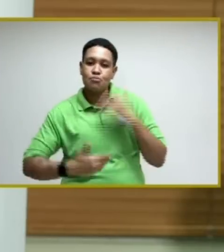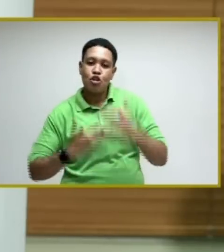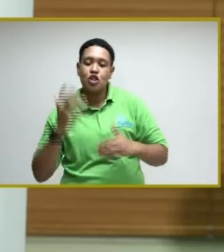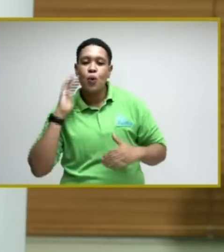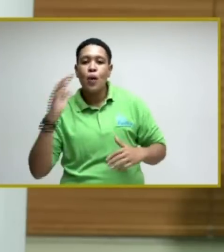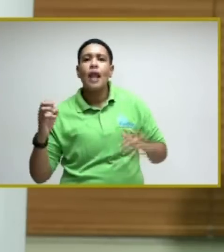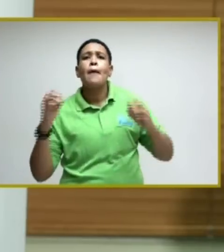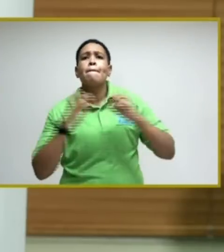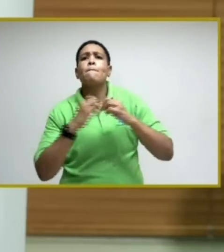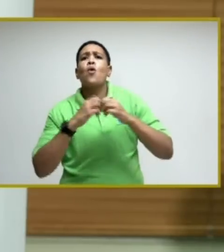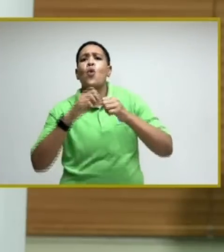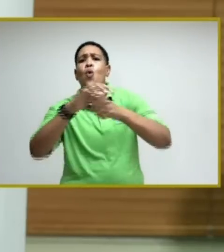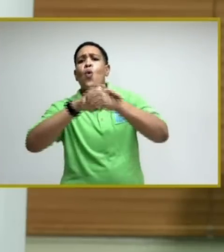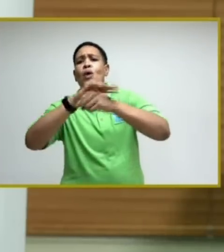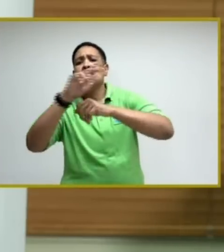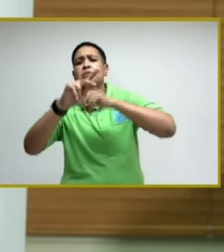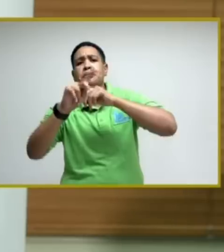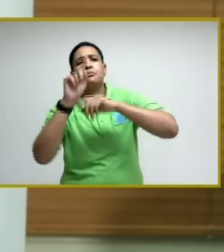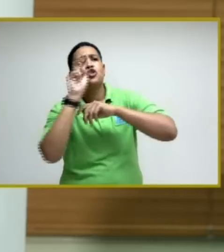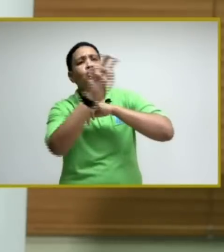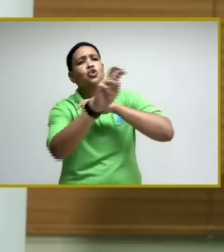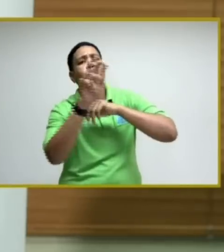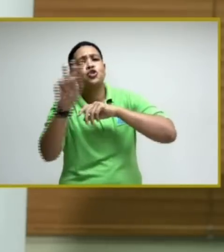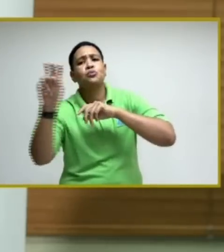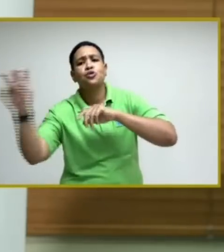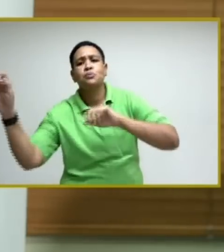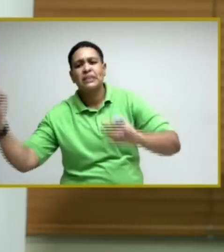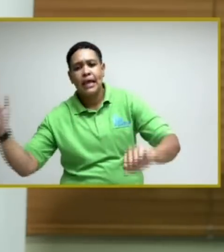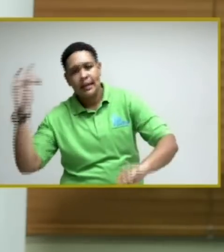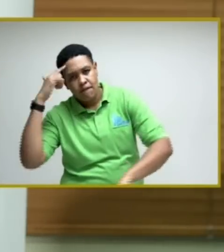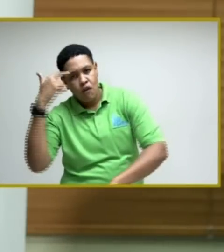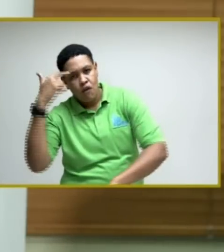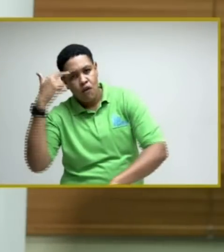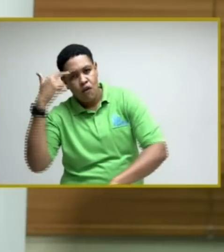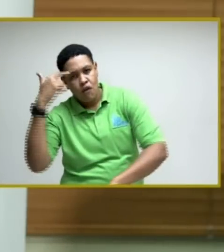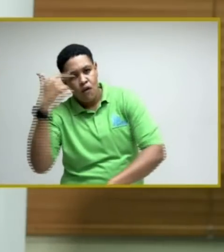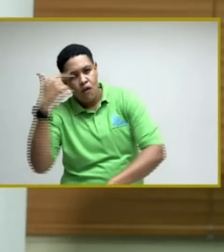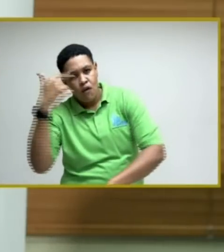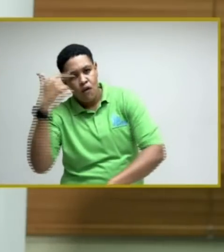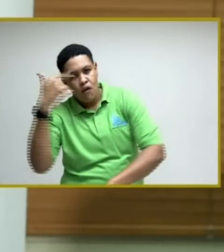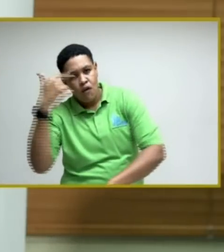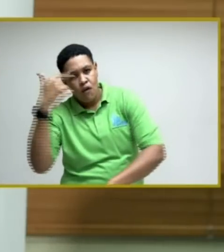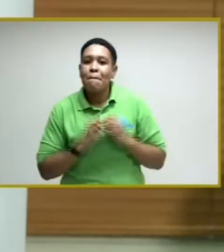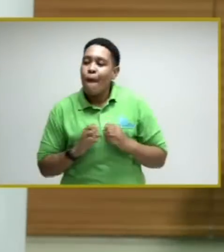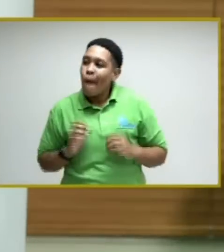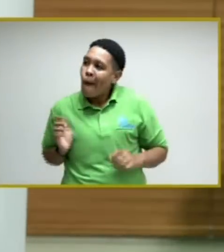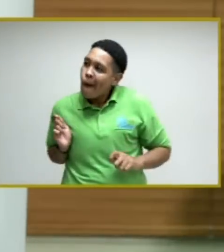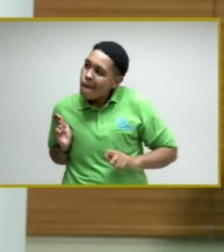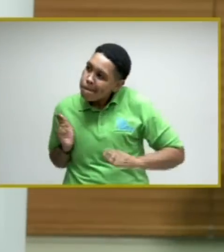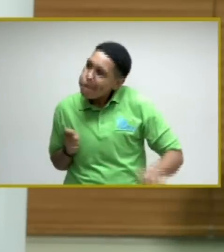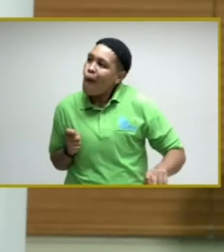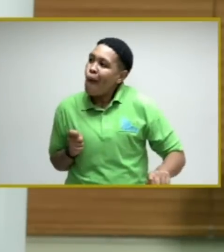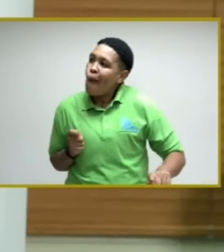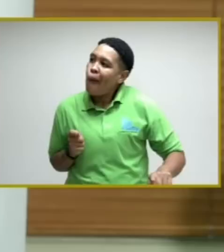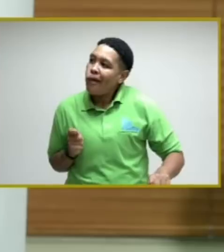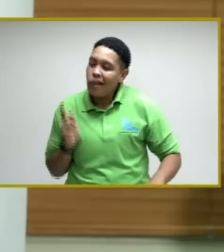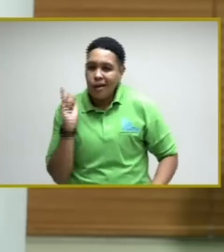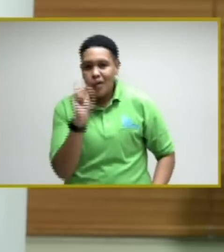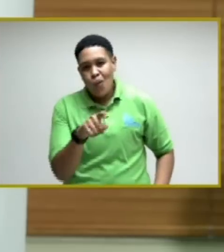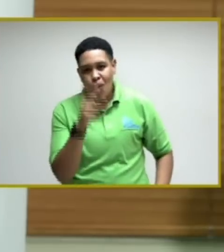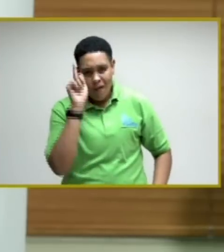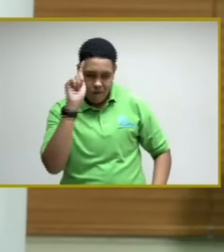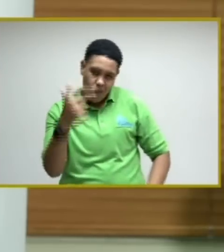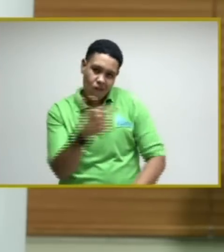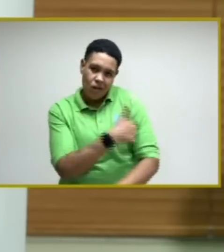more outlets for persons to get vaccinated, and hopefully drive the take-up that we have been desirous